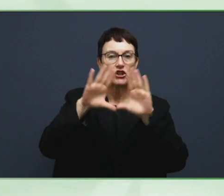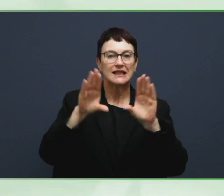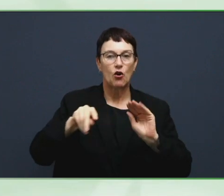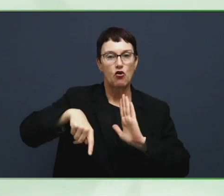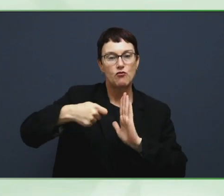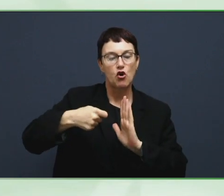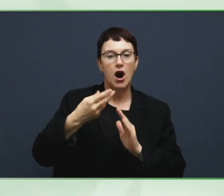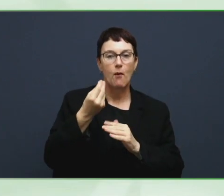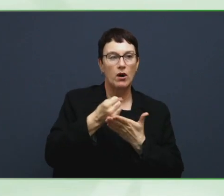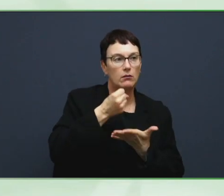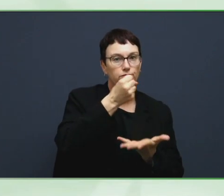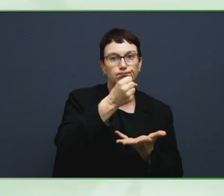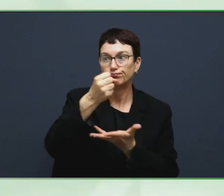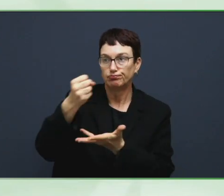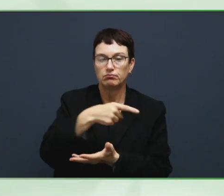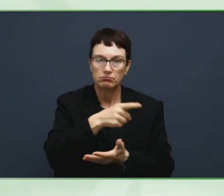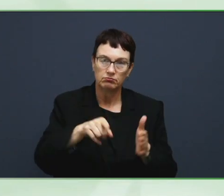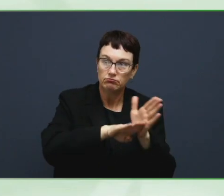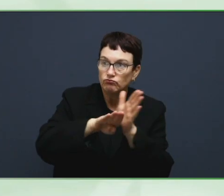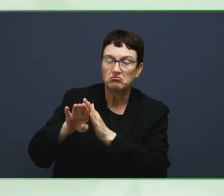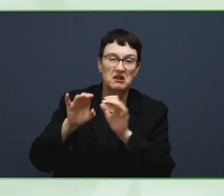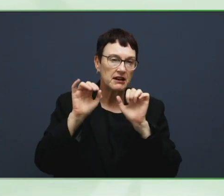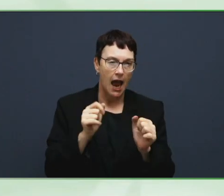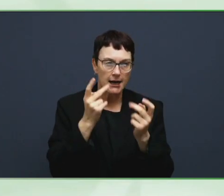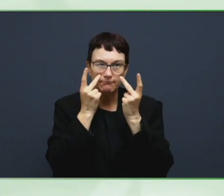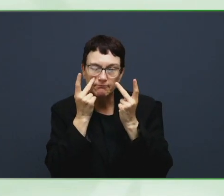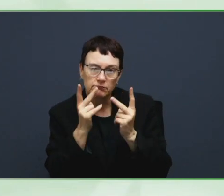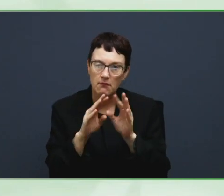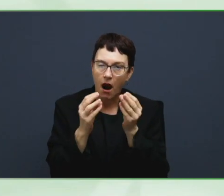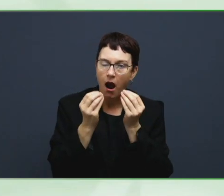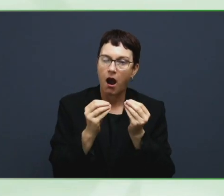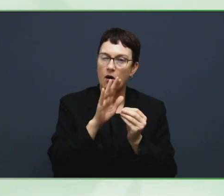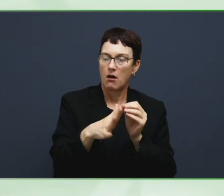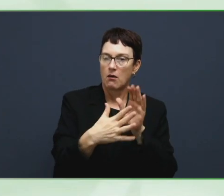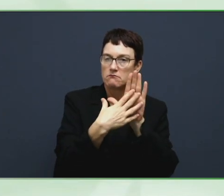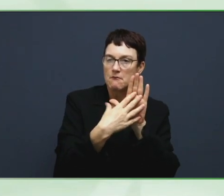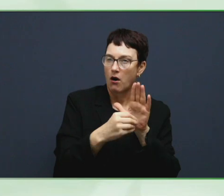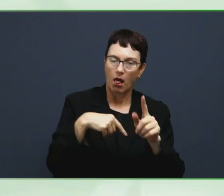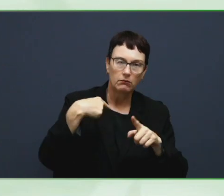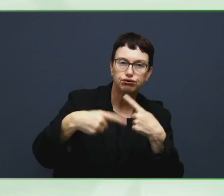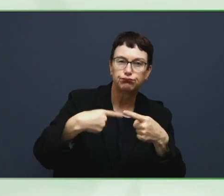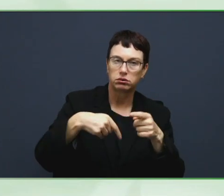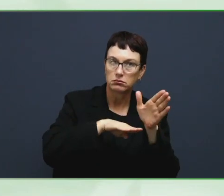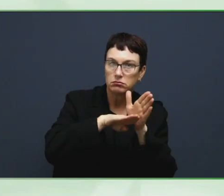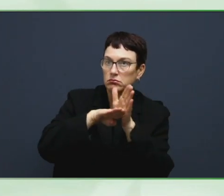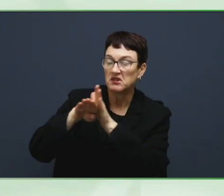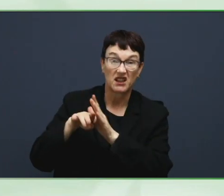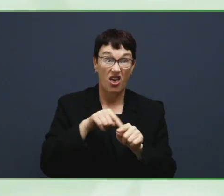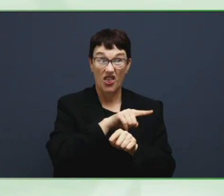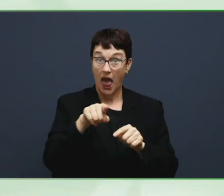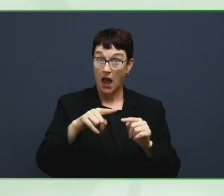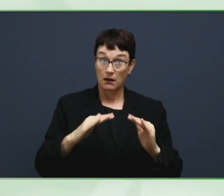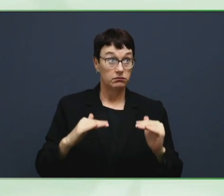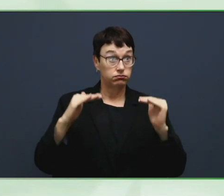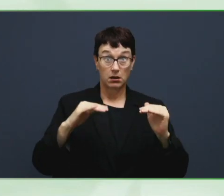which we've been able to develop models that have successfully funded and/or accelerated all of assistive technology and